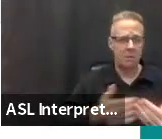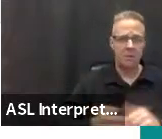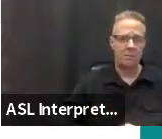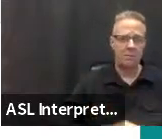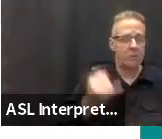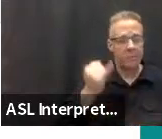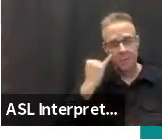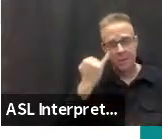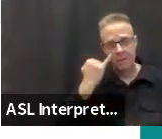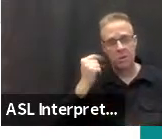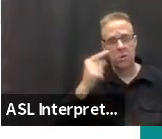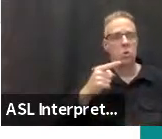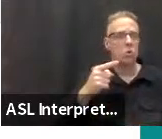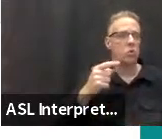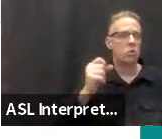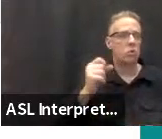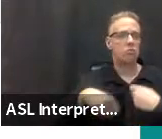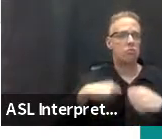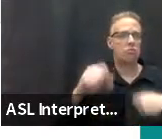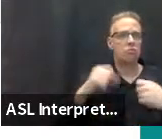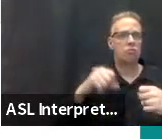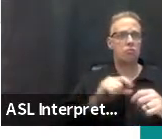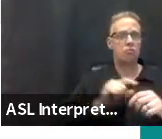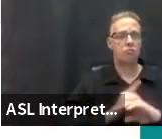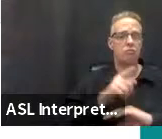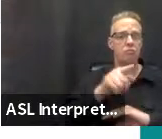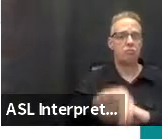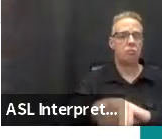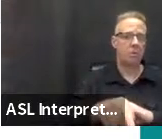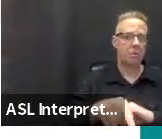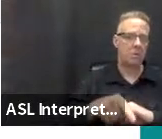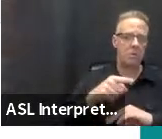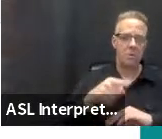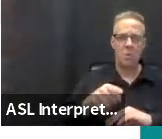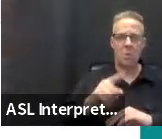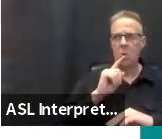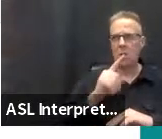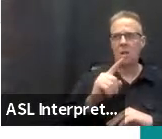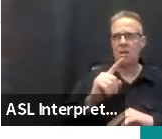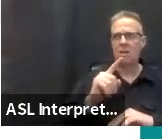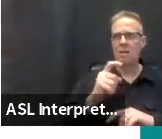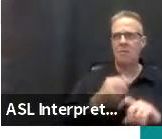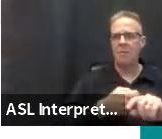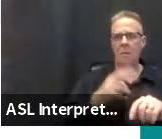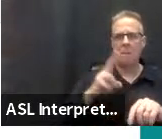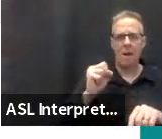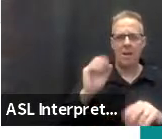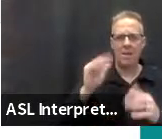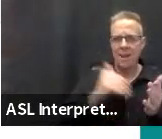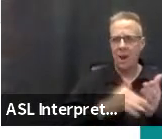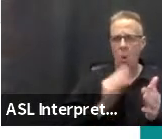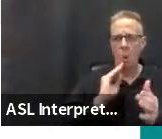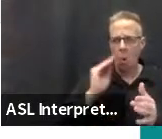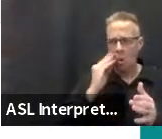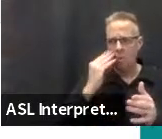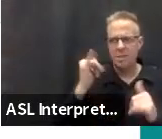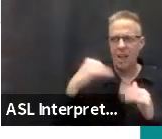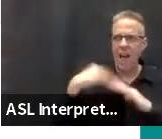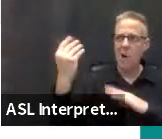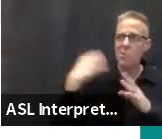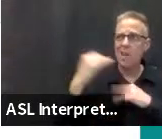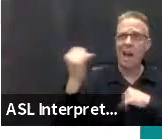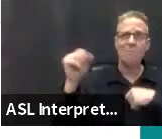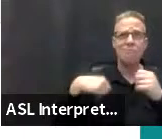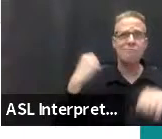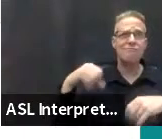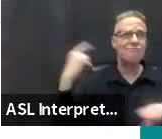riding across this bridge, you are likely riding from a transit center, or you're riding from home, or and you're